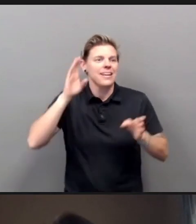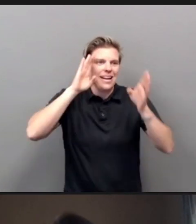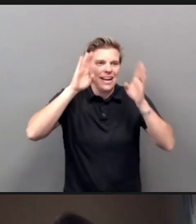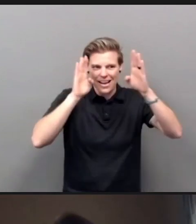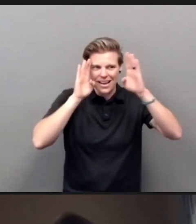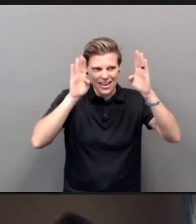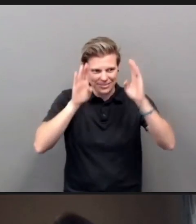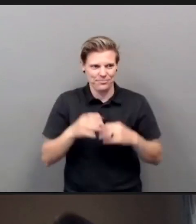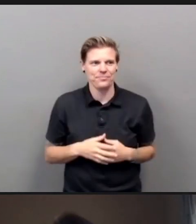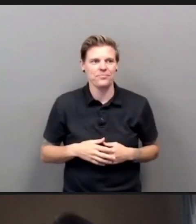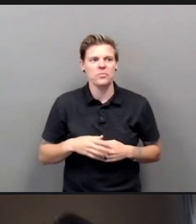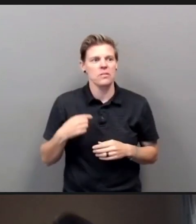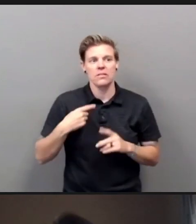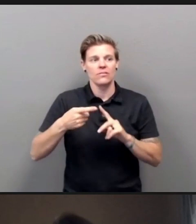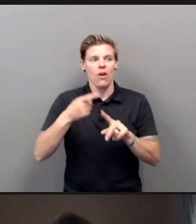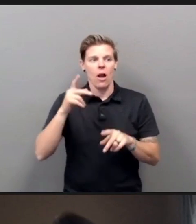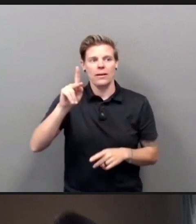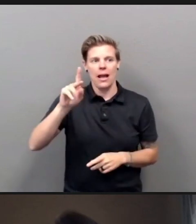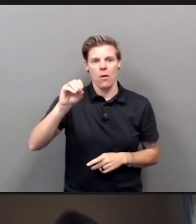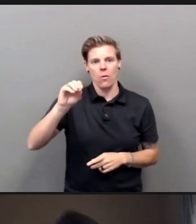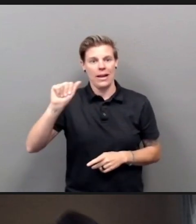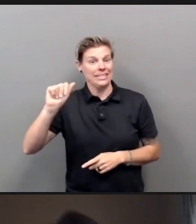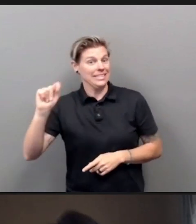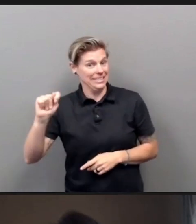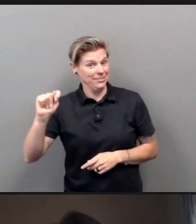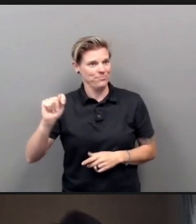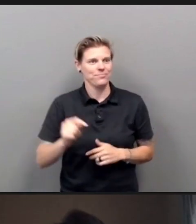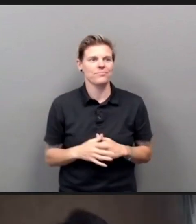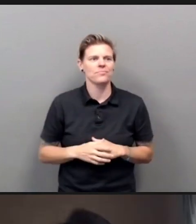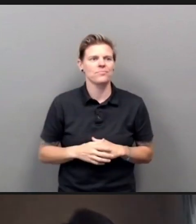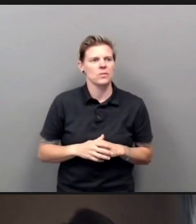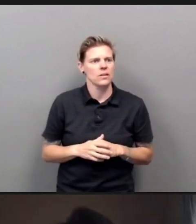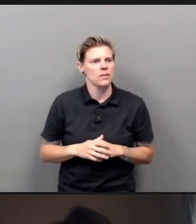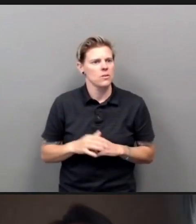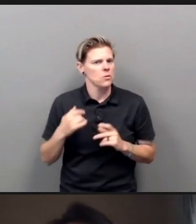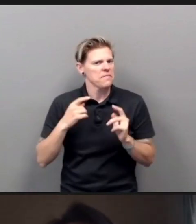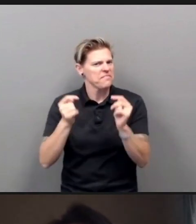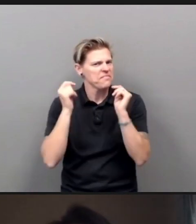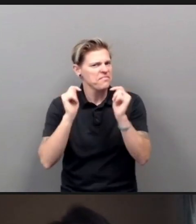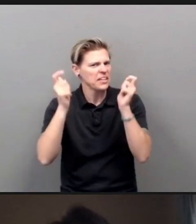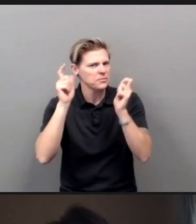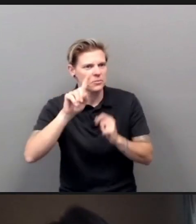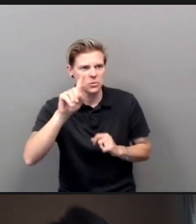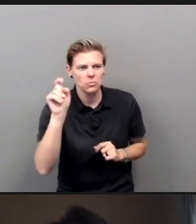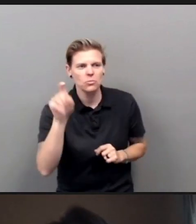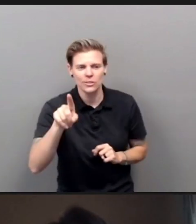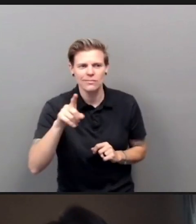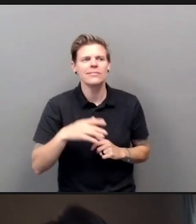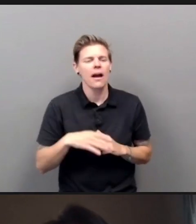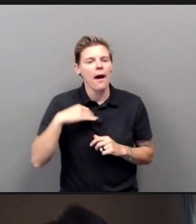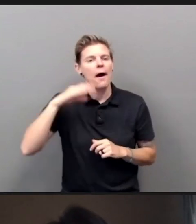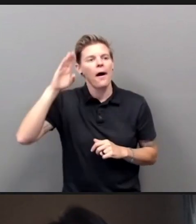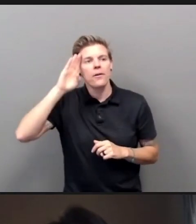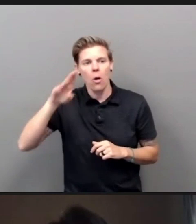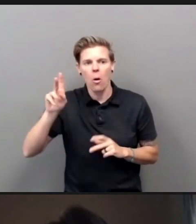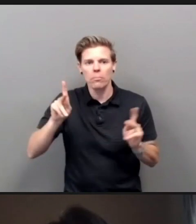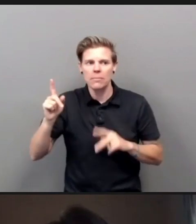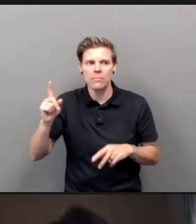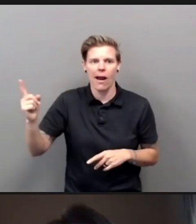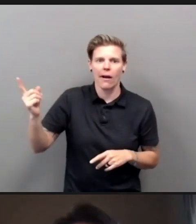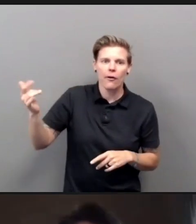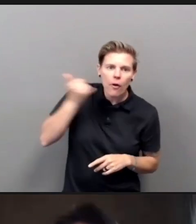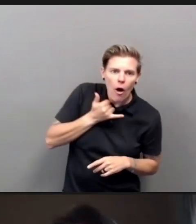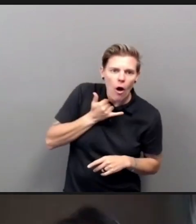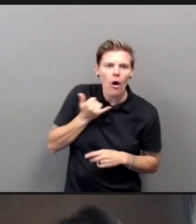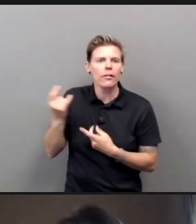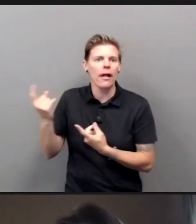over at KOAT. Quick question, because we have sometimes confusion here at the station and people who call the difference between a third shot and